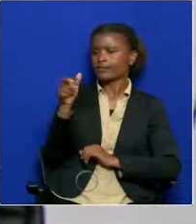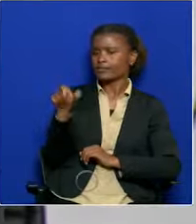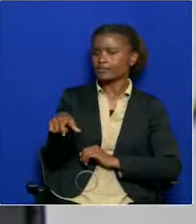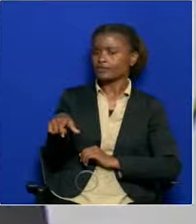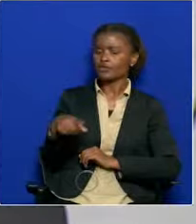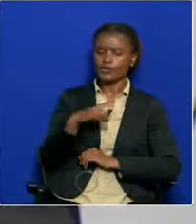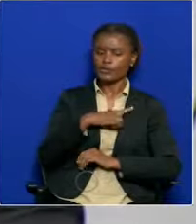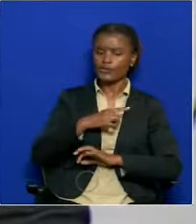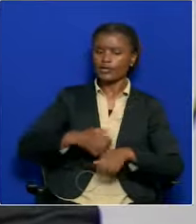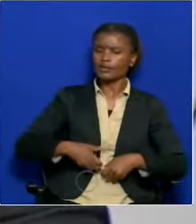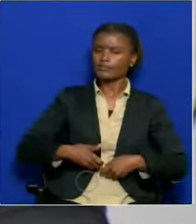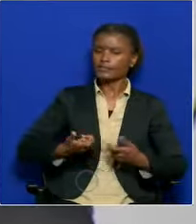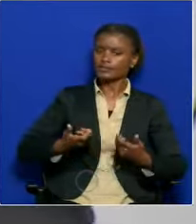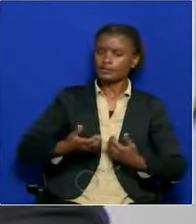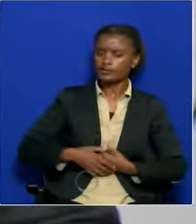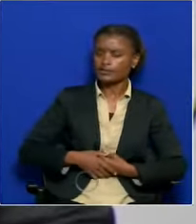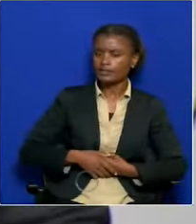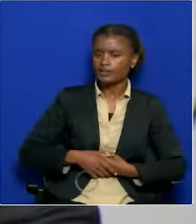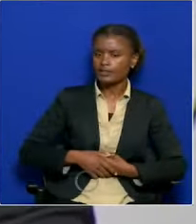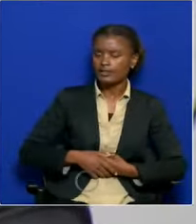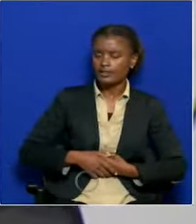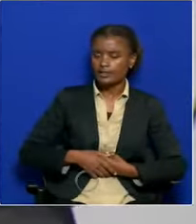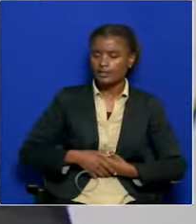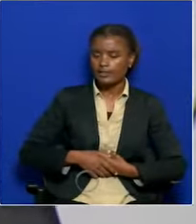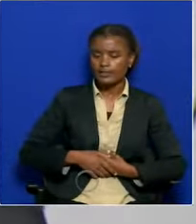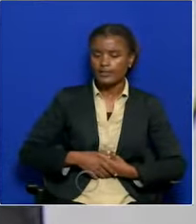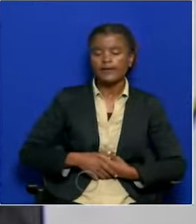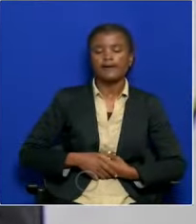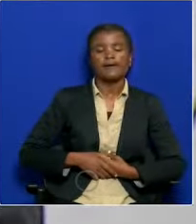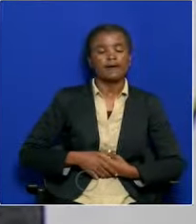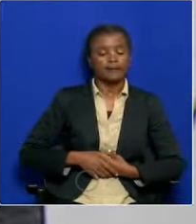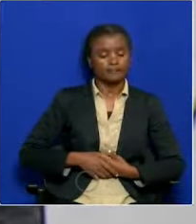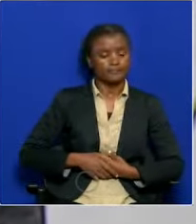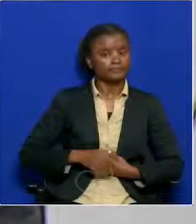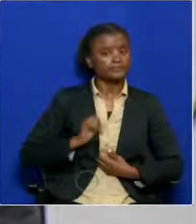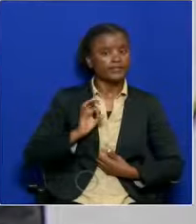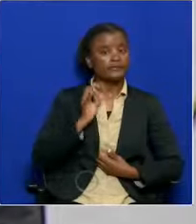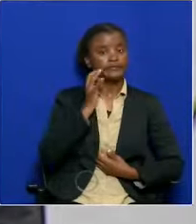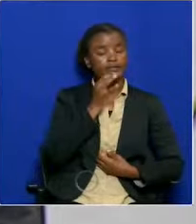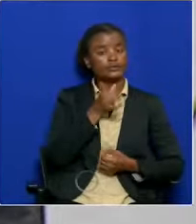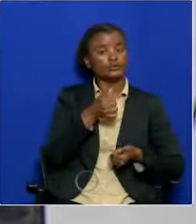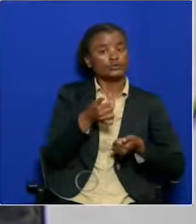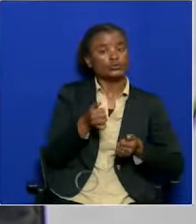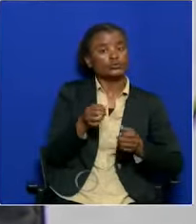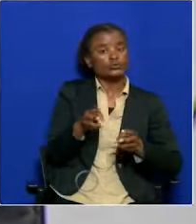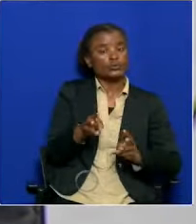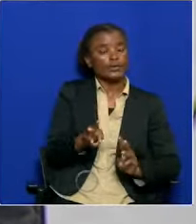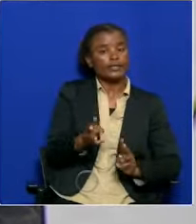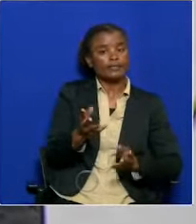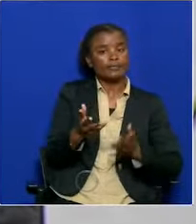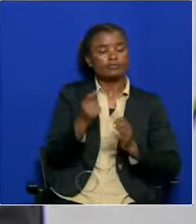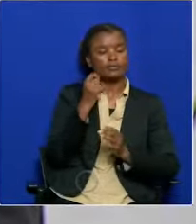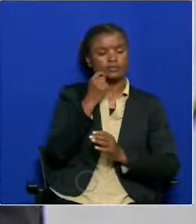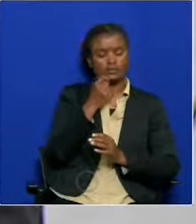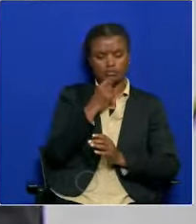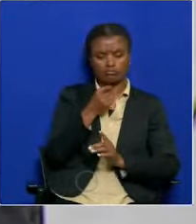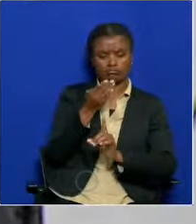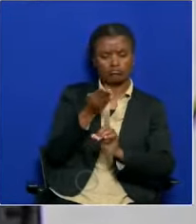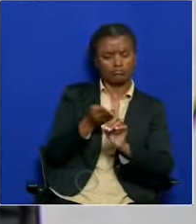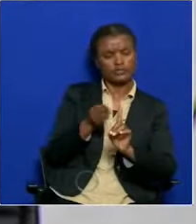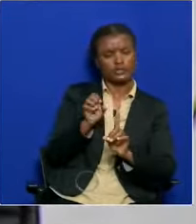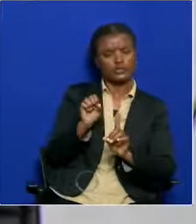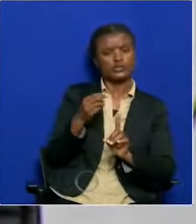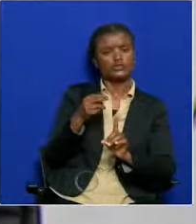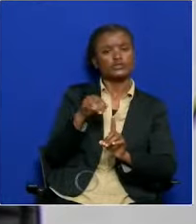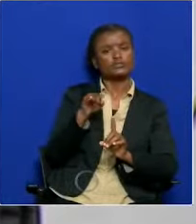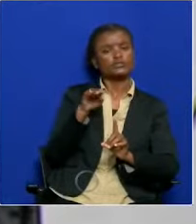Yeah, if you say it in a good way, to say, I know Shibiri. Yes. I